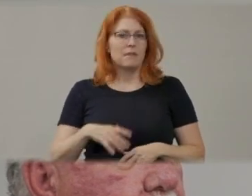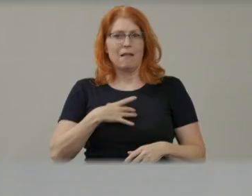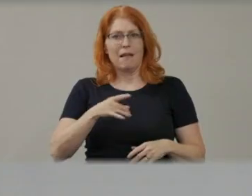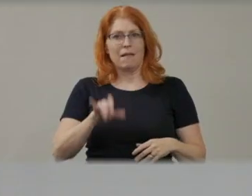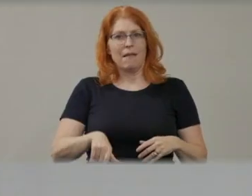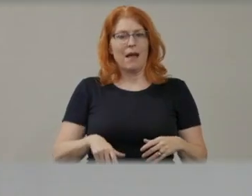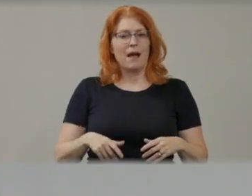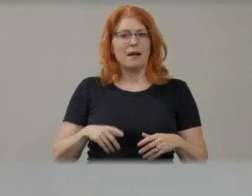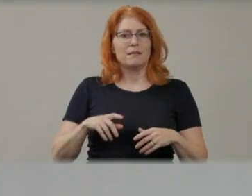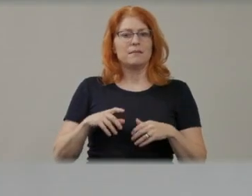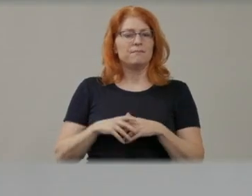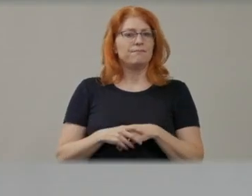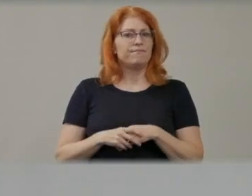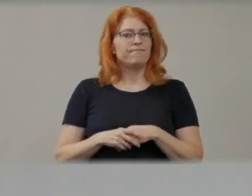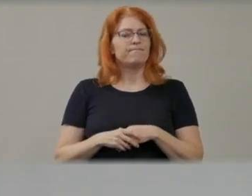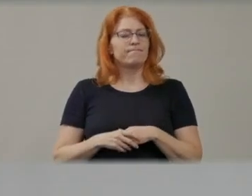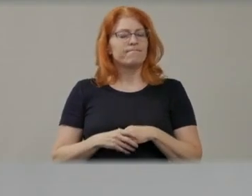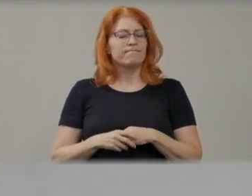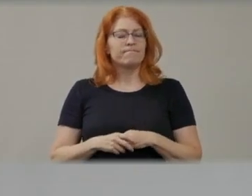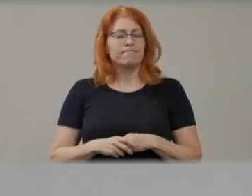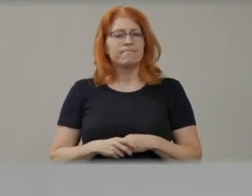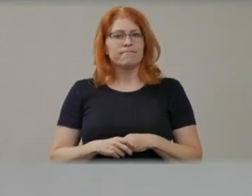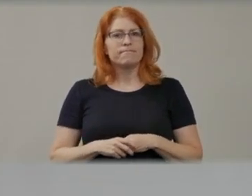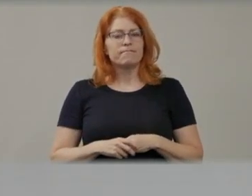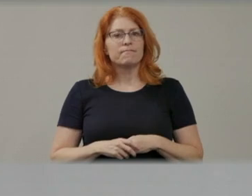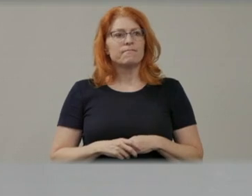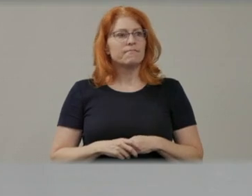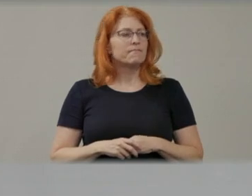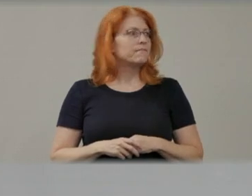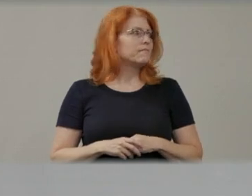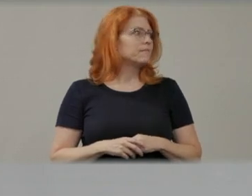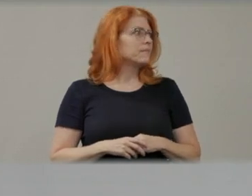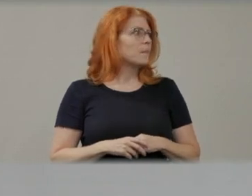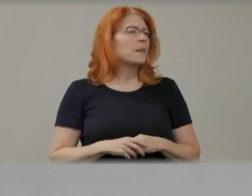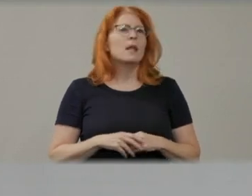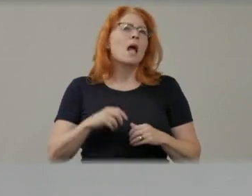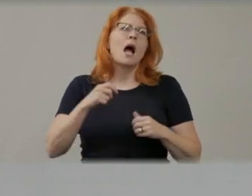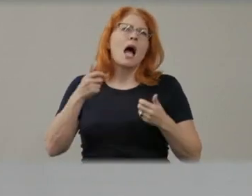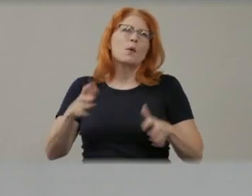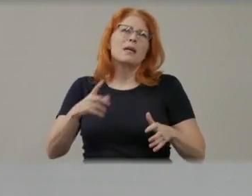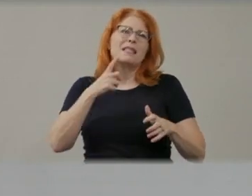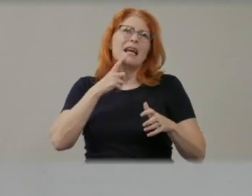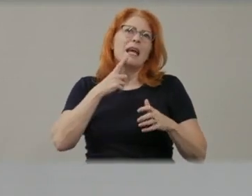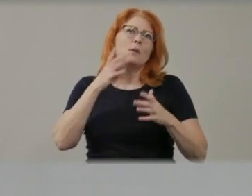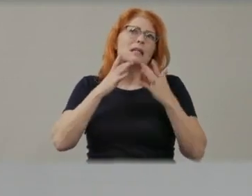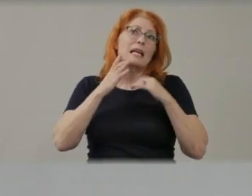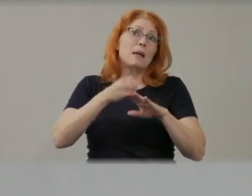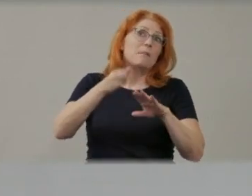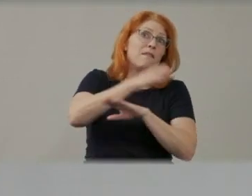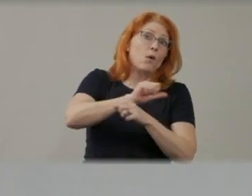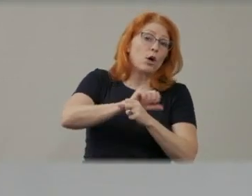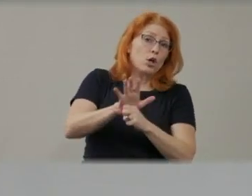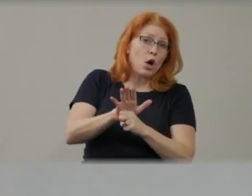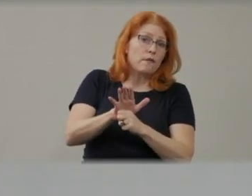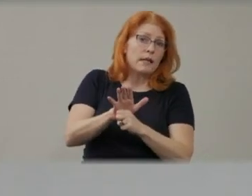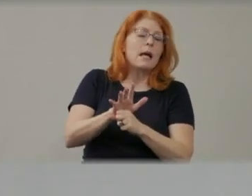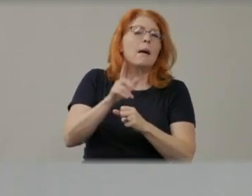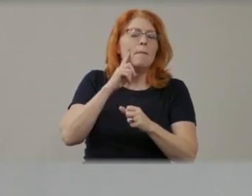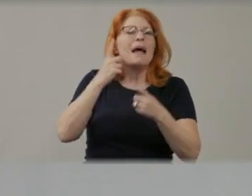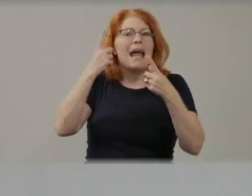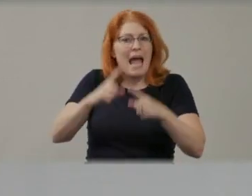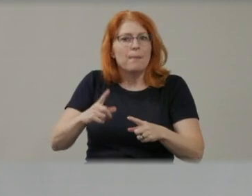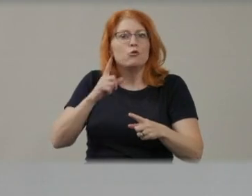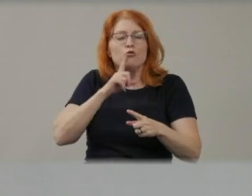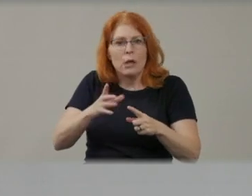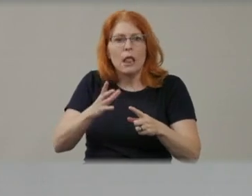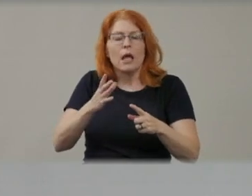It's something that I think was not, I don't want to say it was lacking before COVID-19, but it's really come to the forefront.